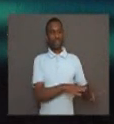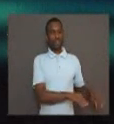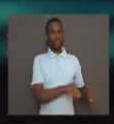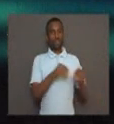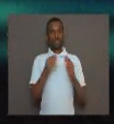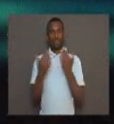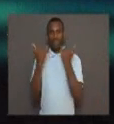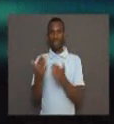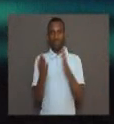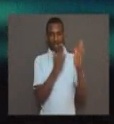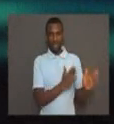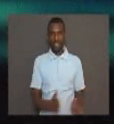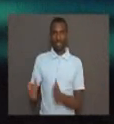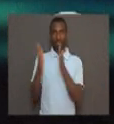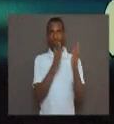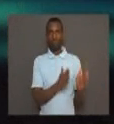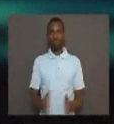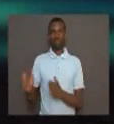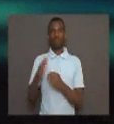Students, let's get ready.